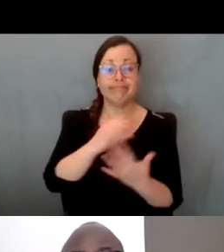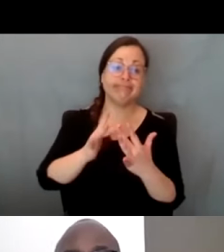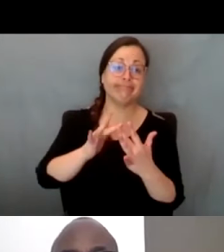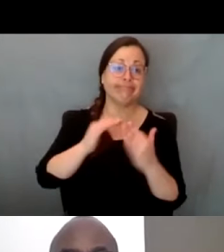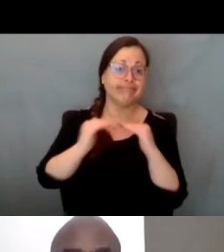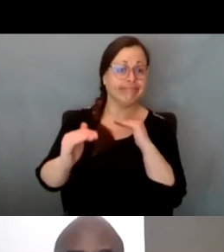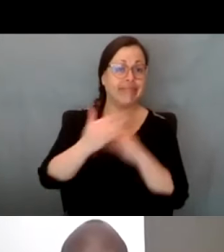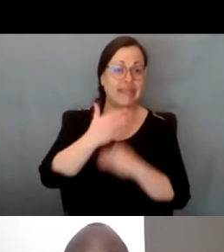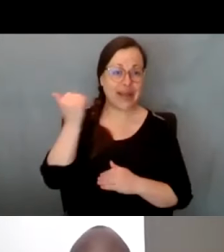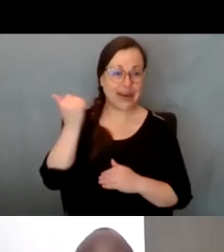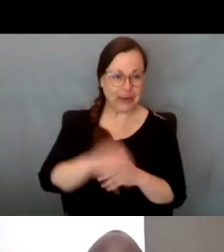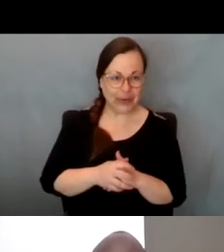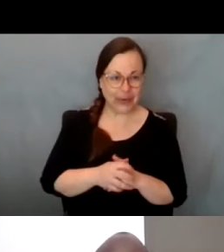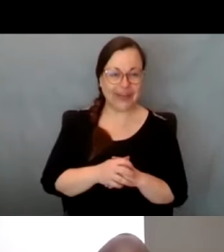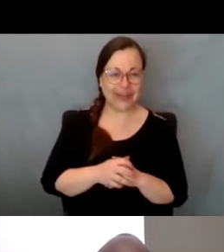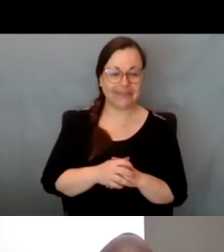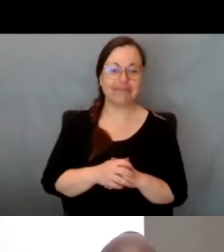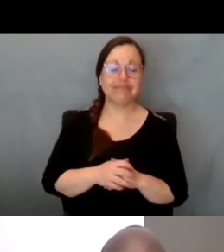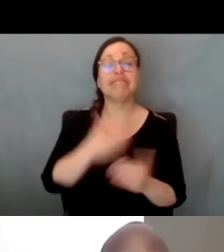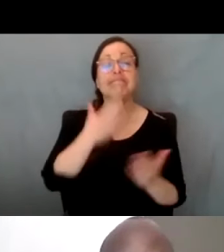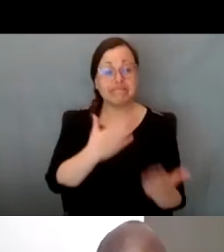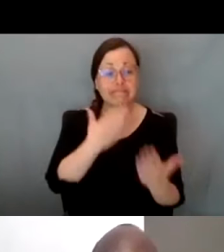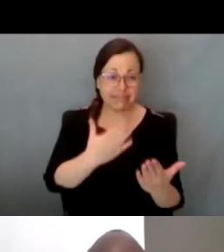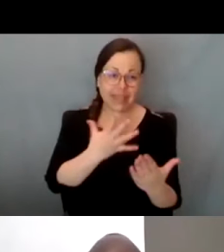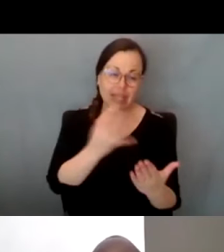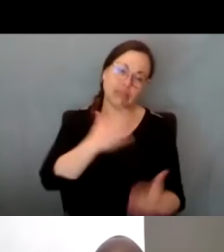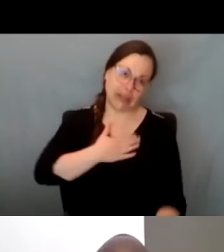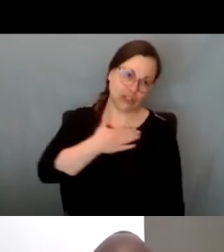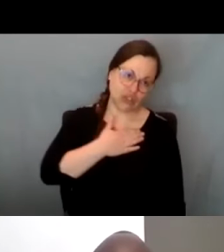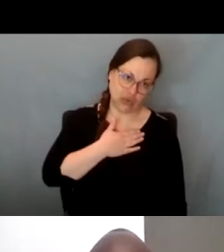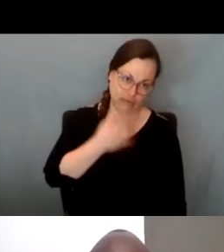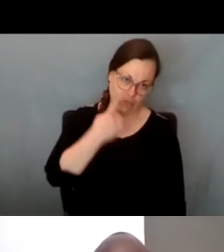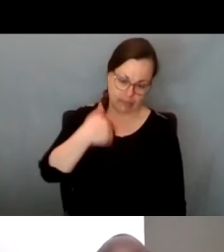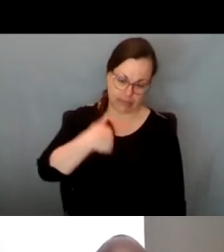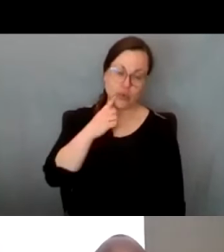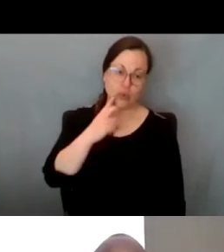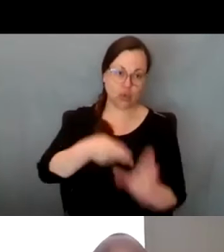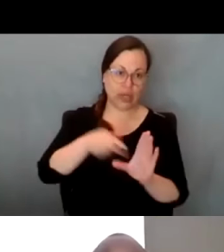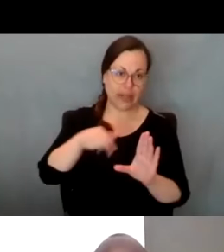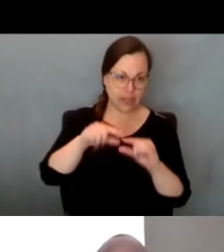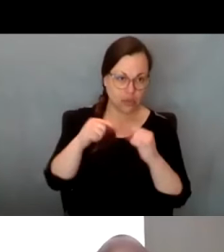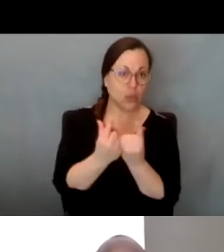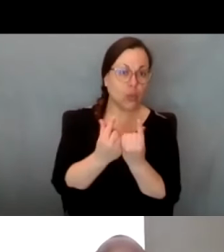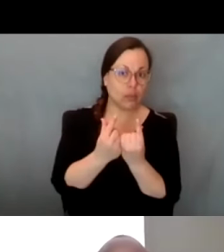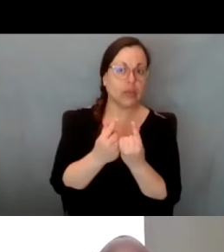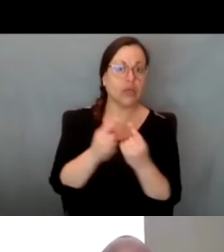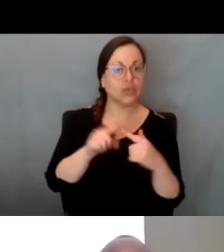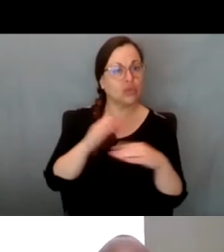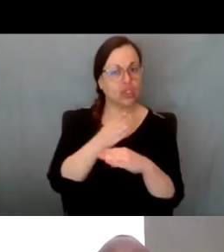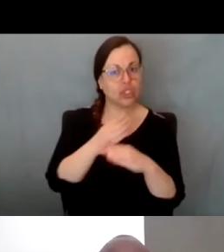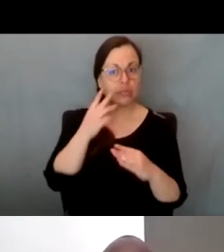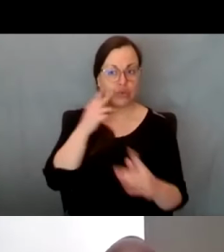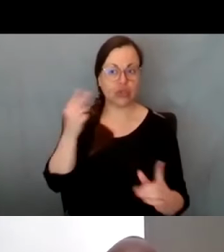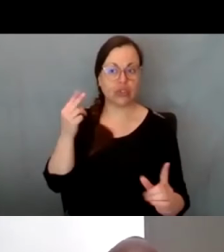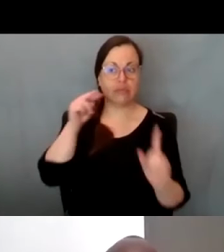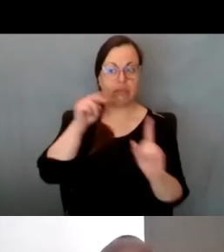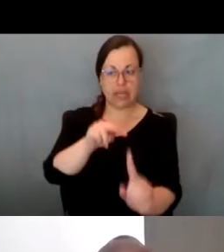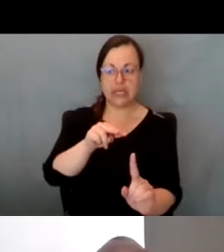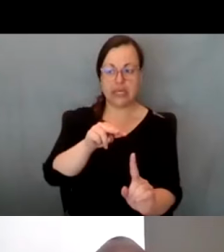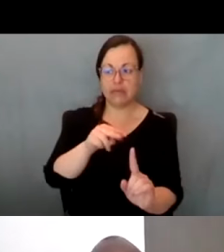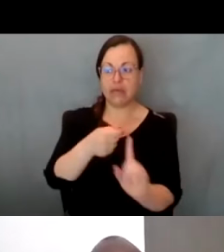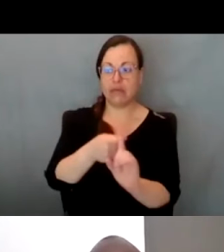Really thank you, and a pleasure to join this group to share the perspective from the African region. I